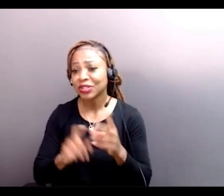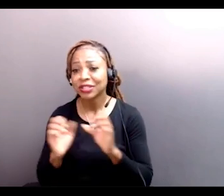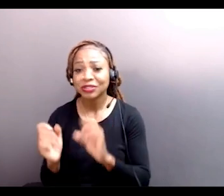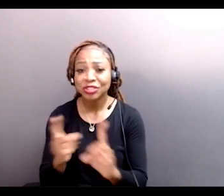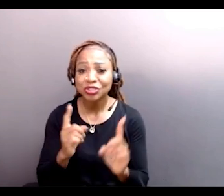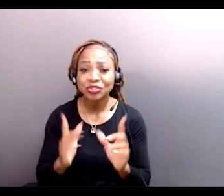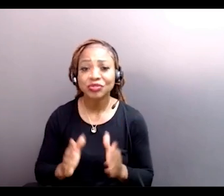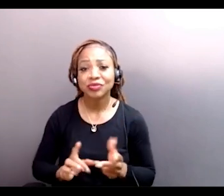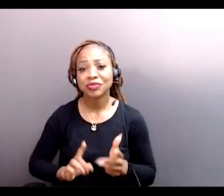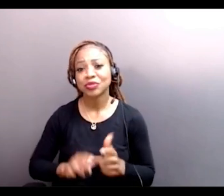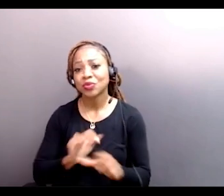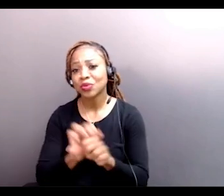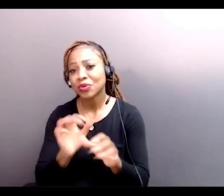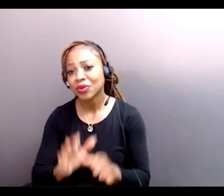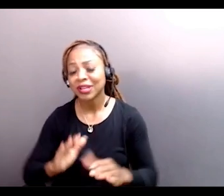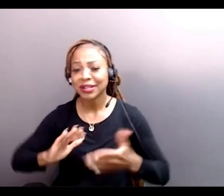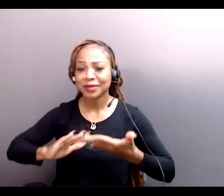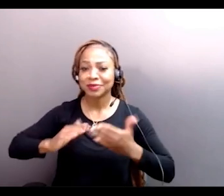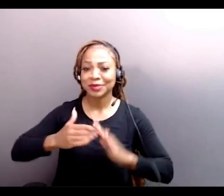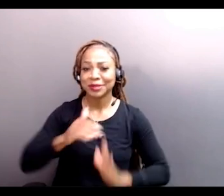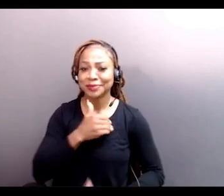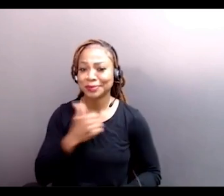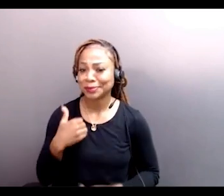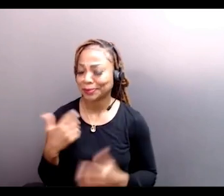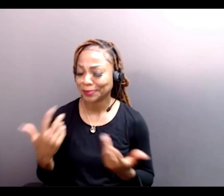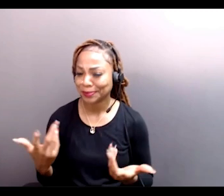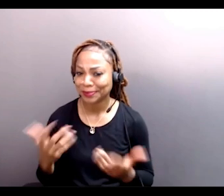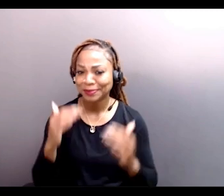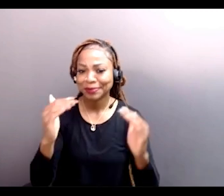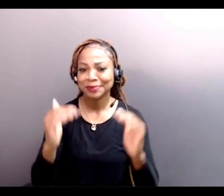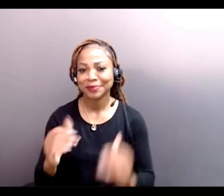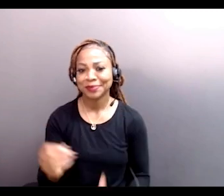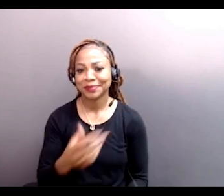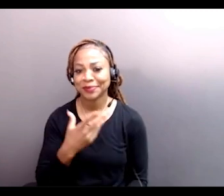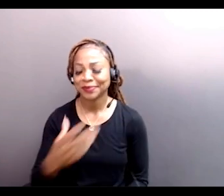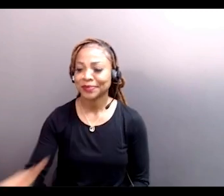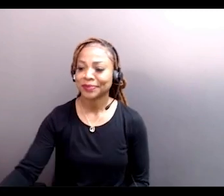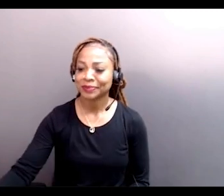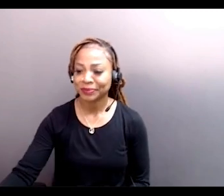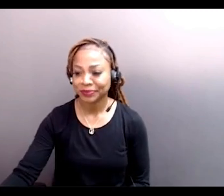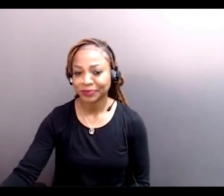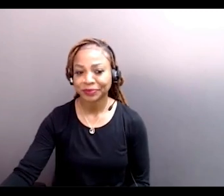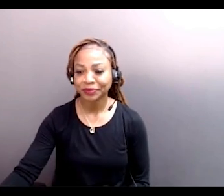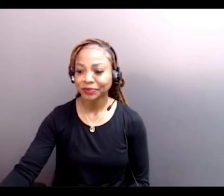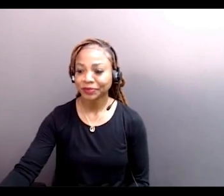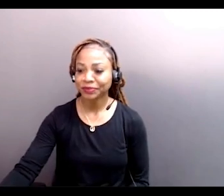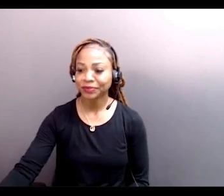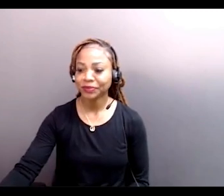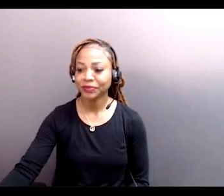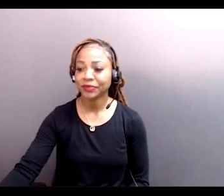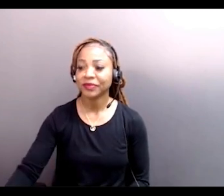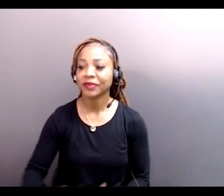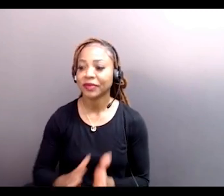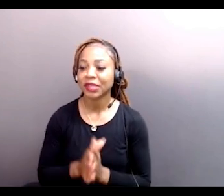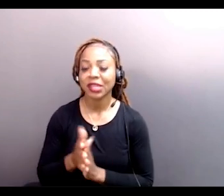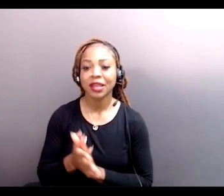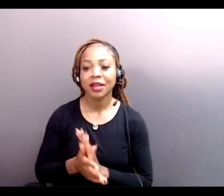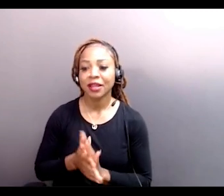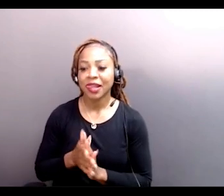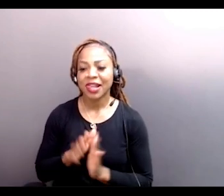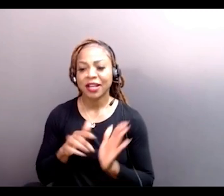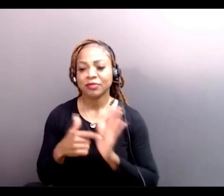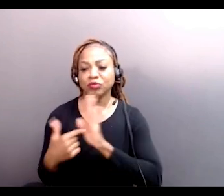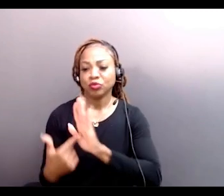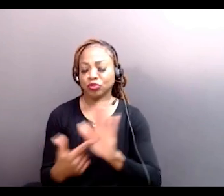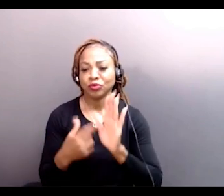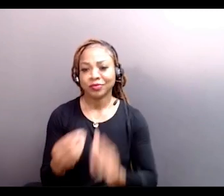Black practitioners, and Black community members? Next slide, please. And then, of course, this slide that I showed last